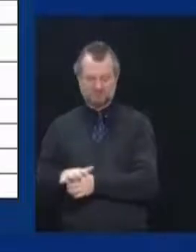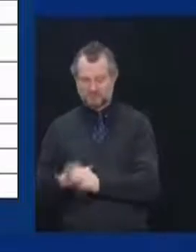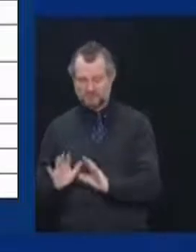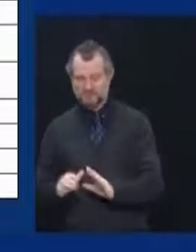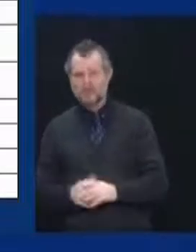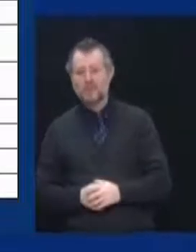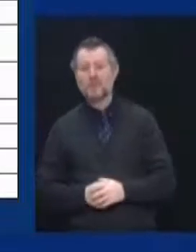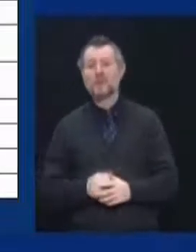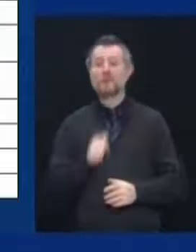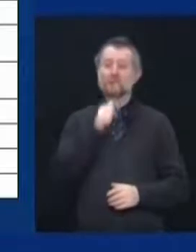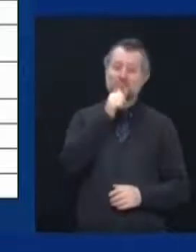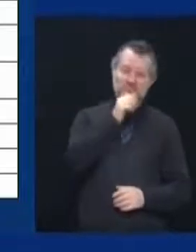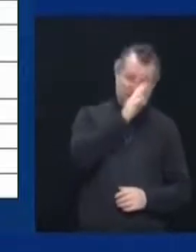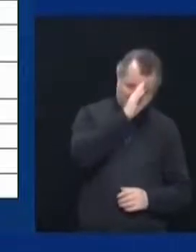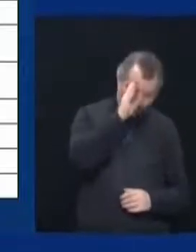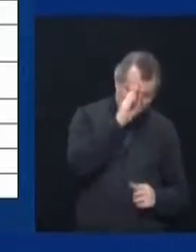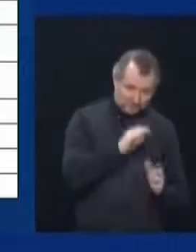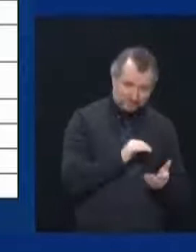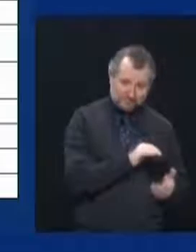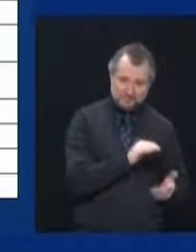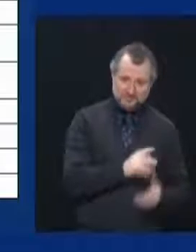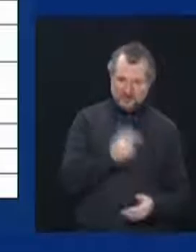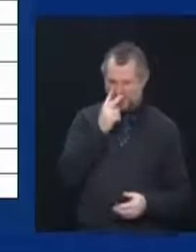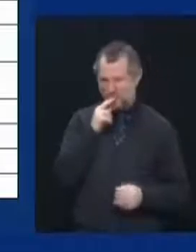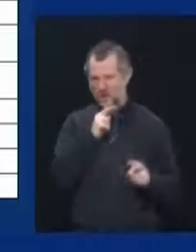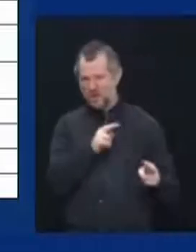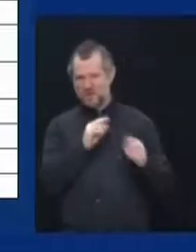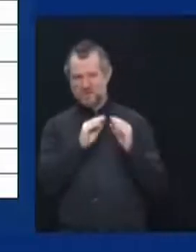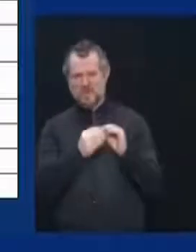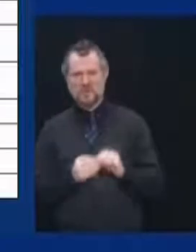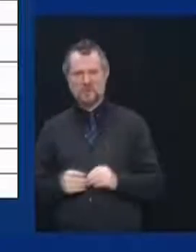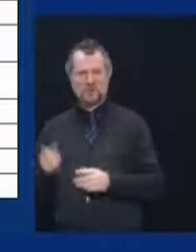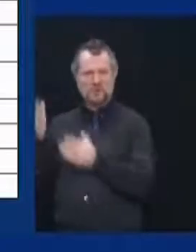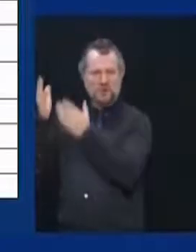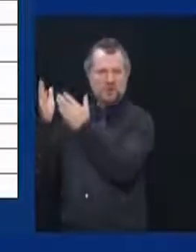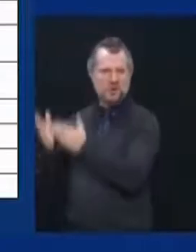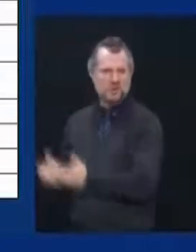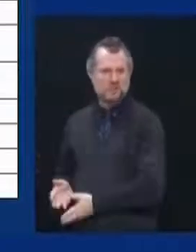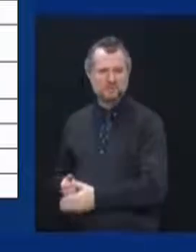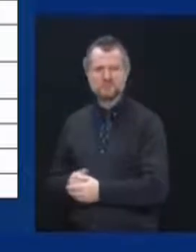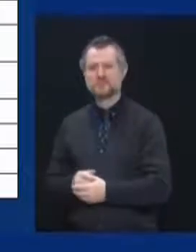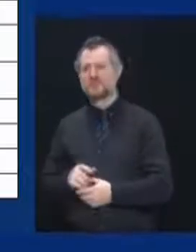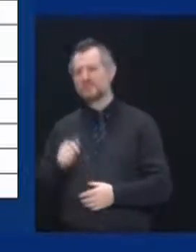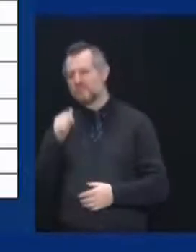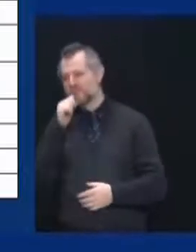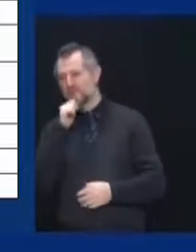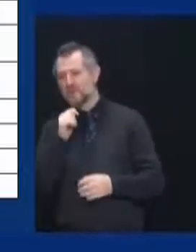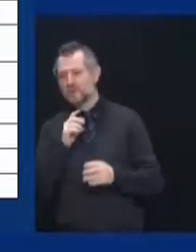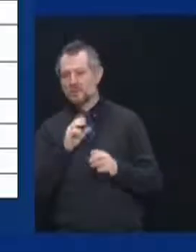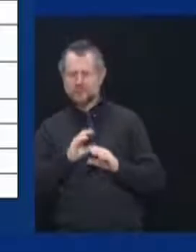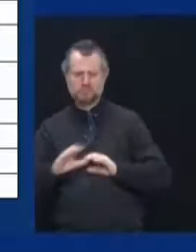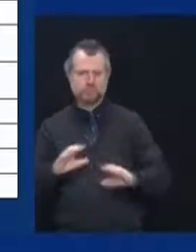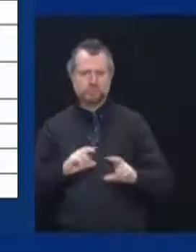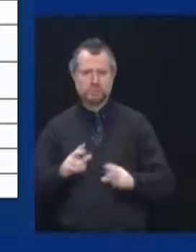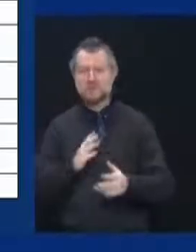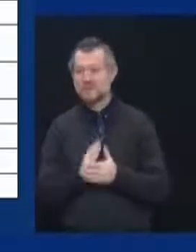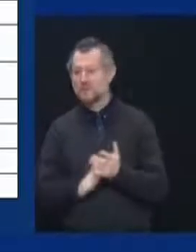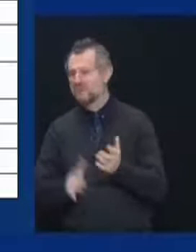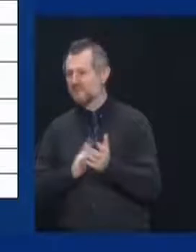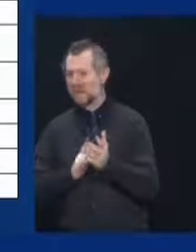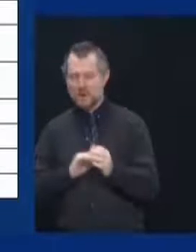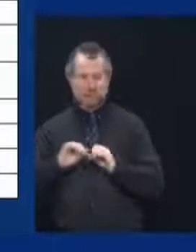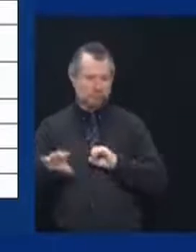Private hospitals, you see the hospitals who get it, right? So private hospitals get it, some pharmacies get it,